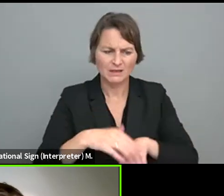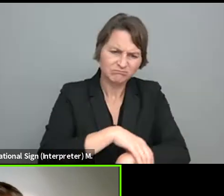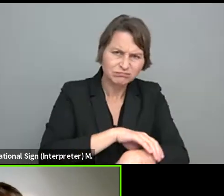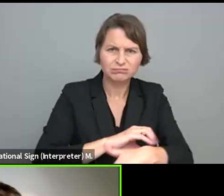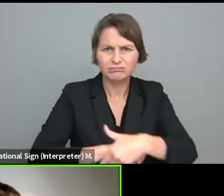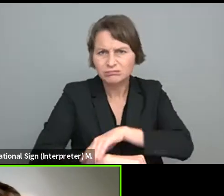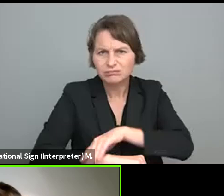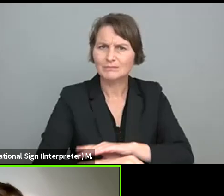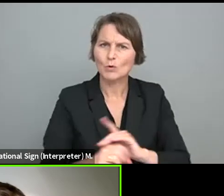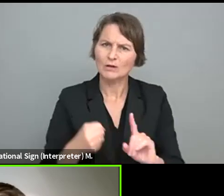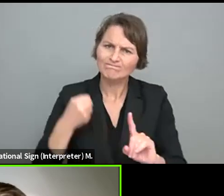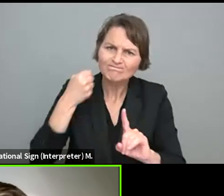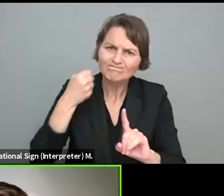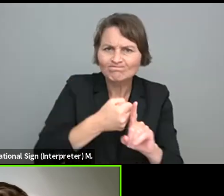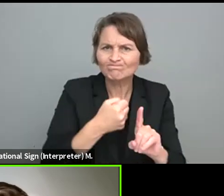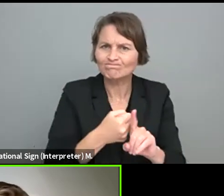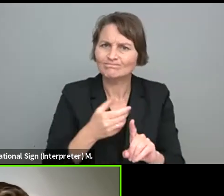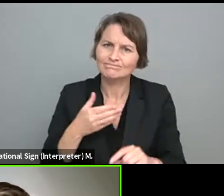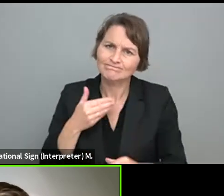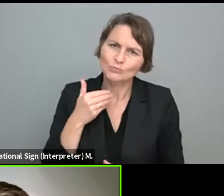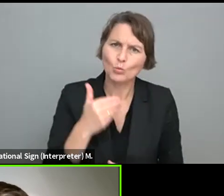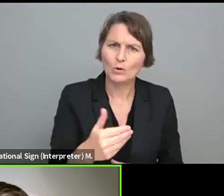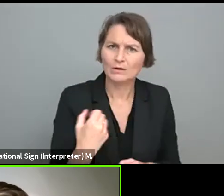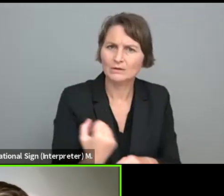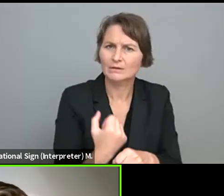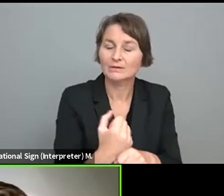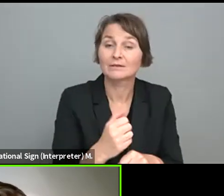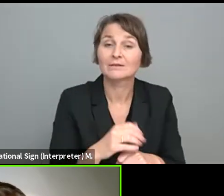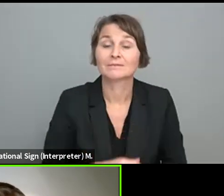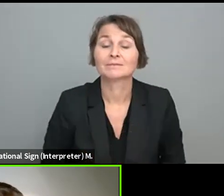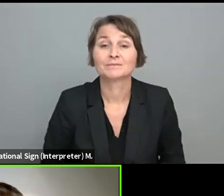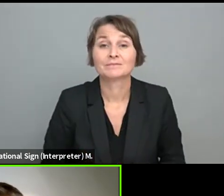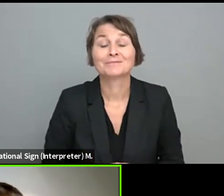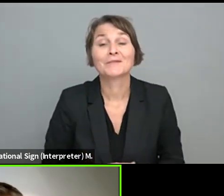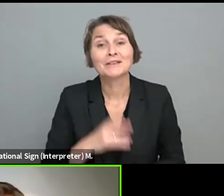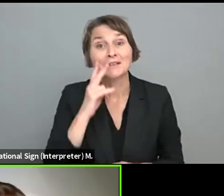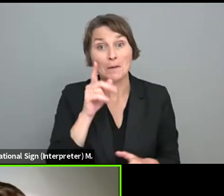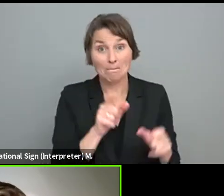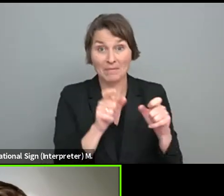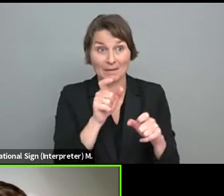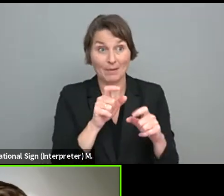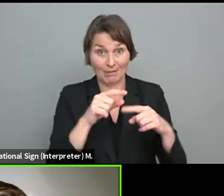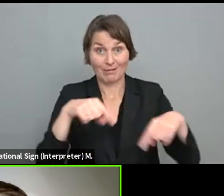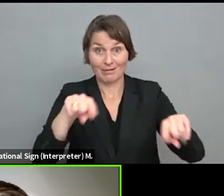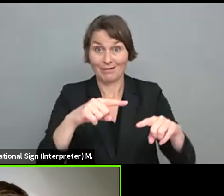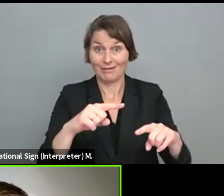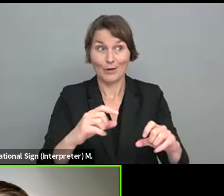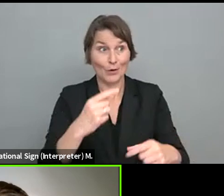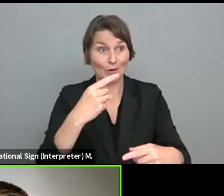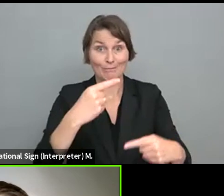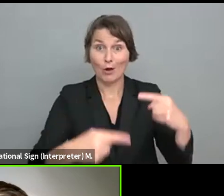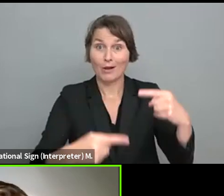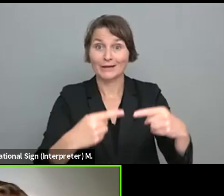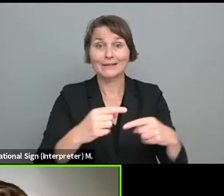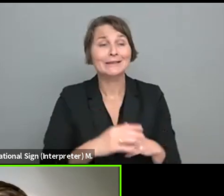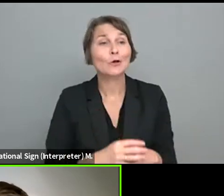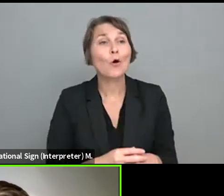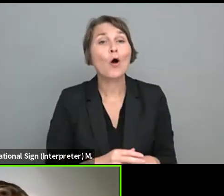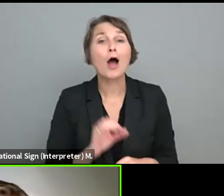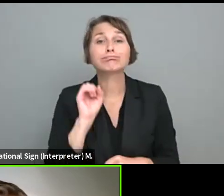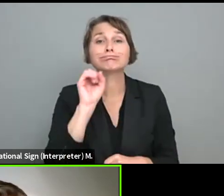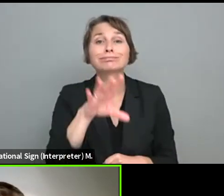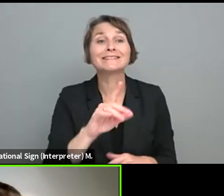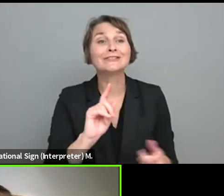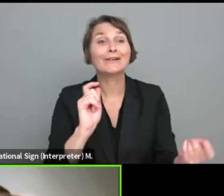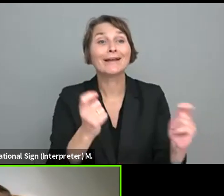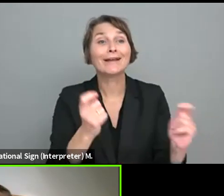and working for it. And, you know, people in politics, you always have to bear in mind, change doesn't just happen. We need change